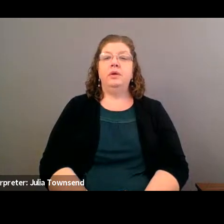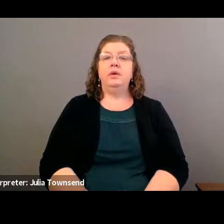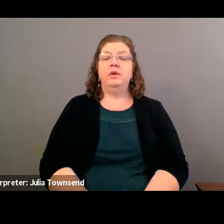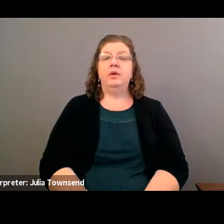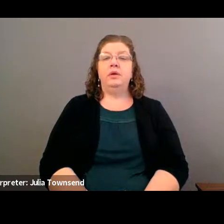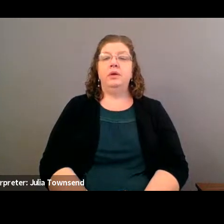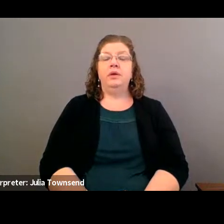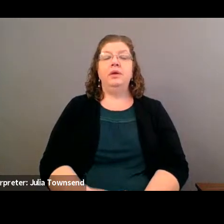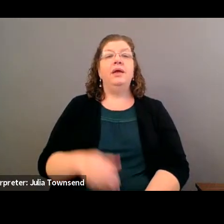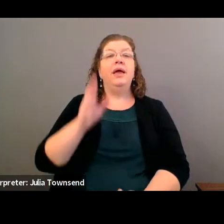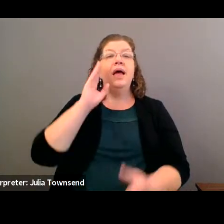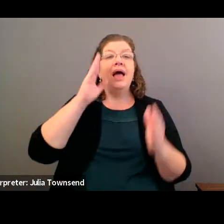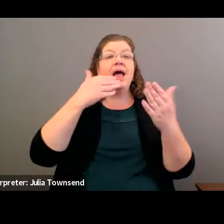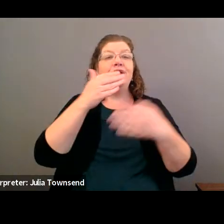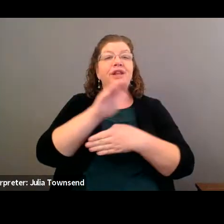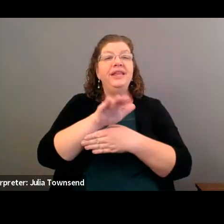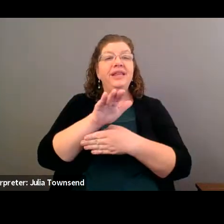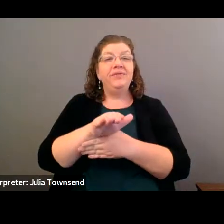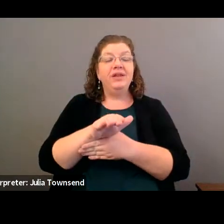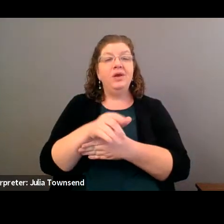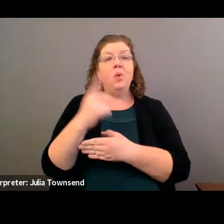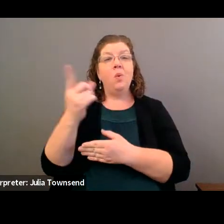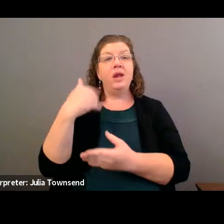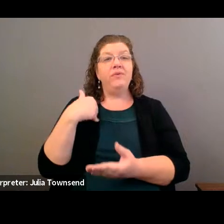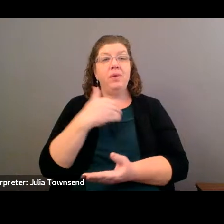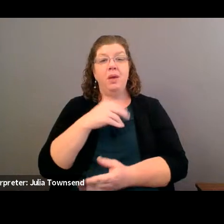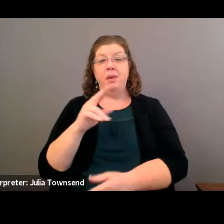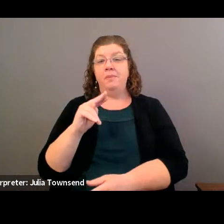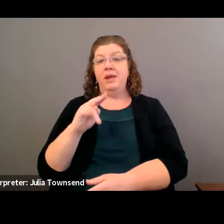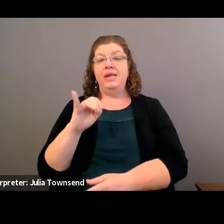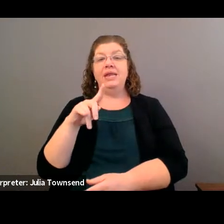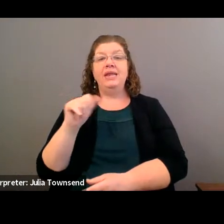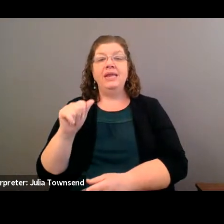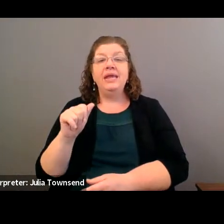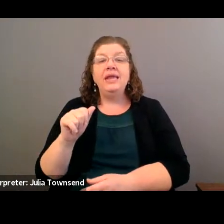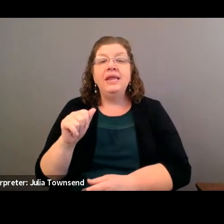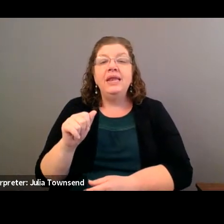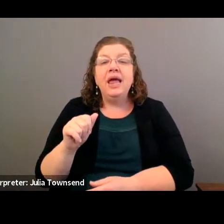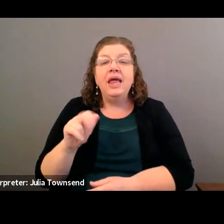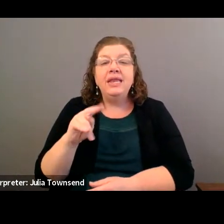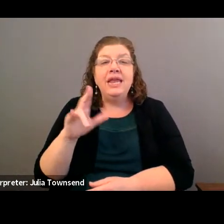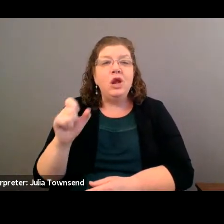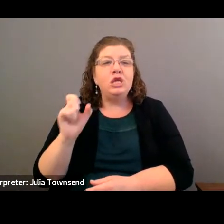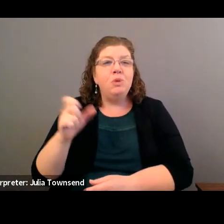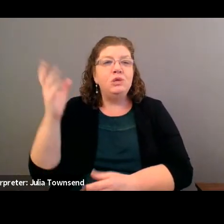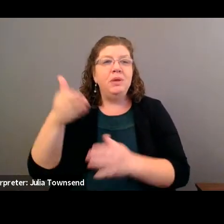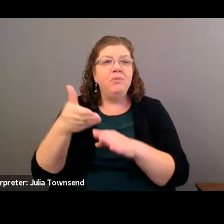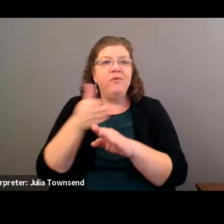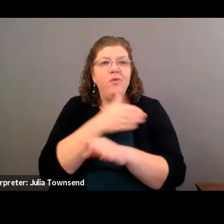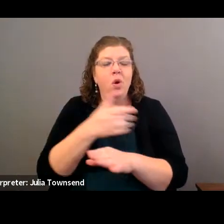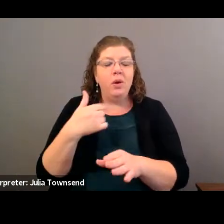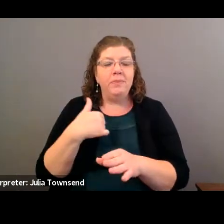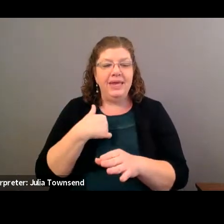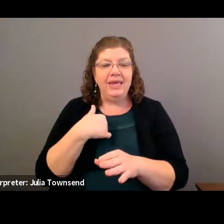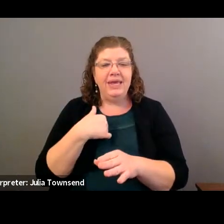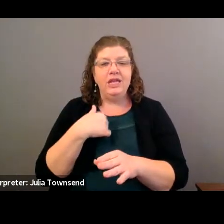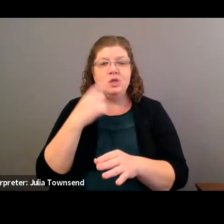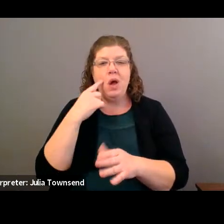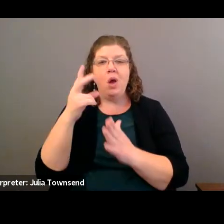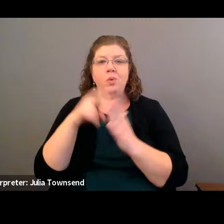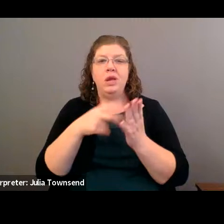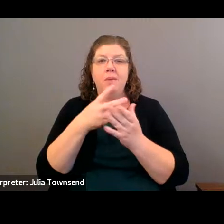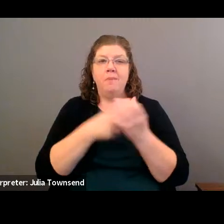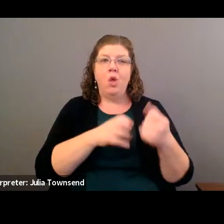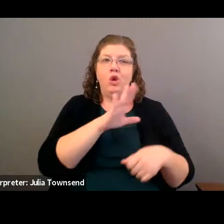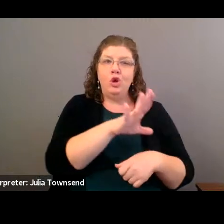Hi, good evening, everyone. One of our members, Nina, got food poisoning, who was supposed to speak before me. So I will be reading both her speech